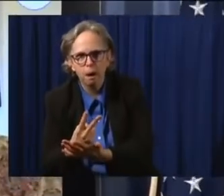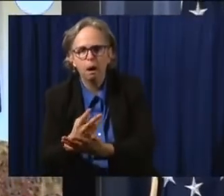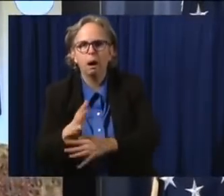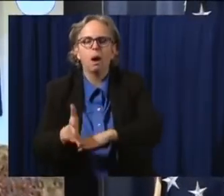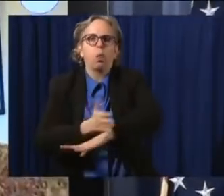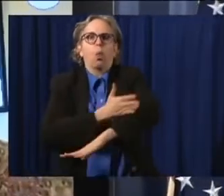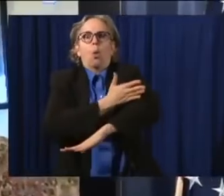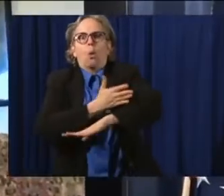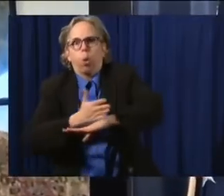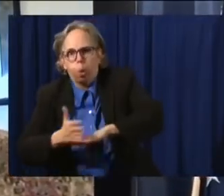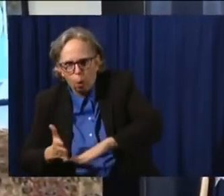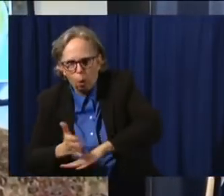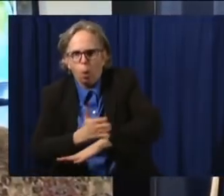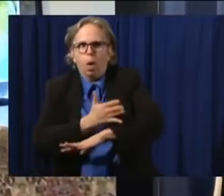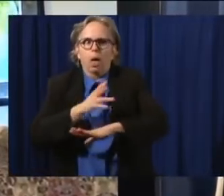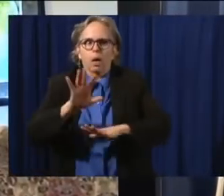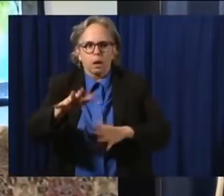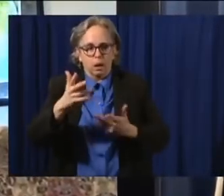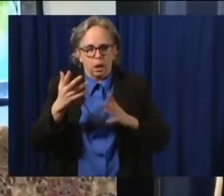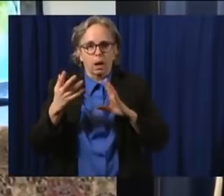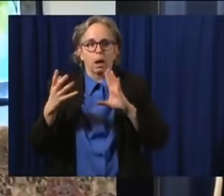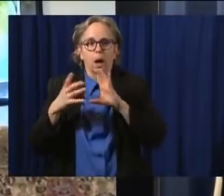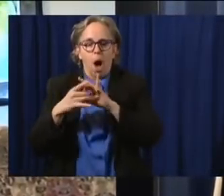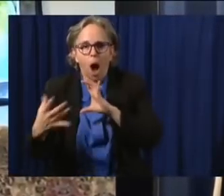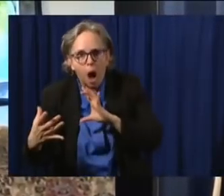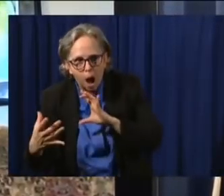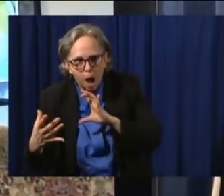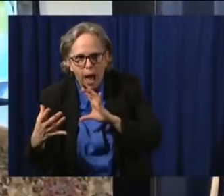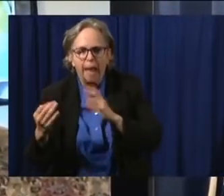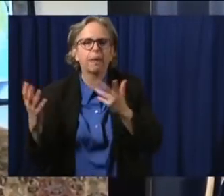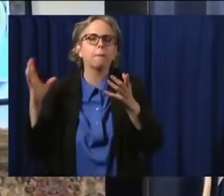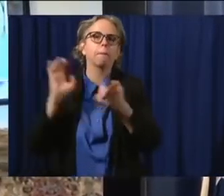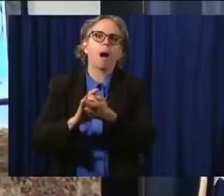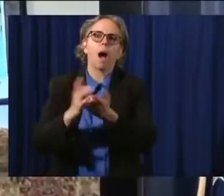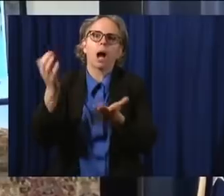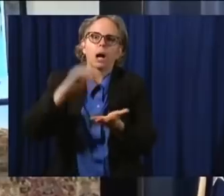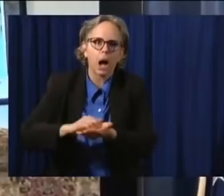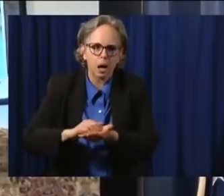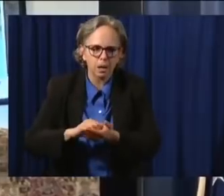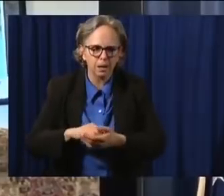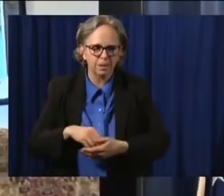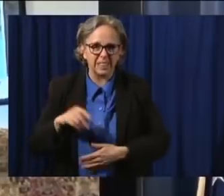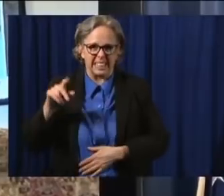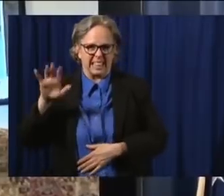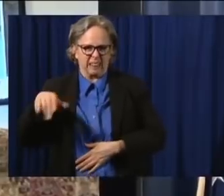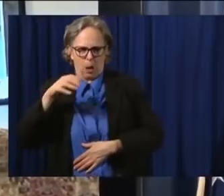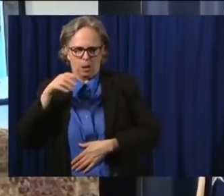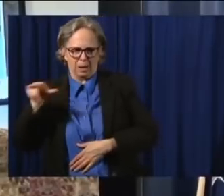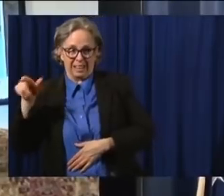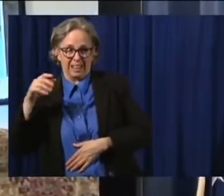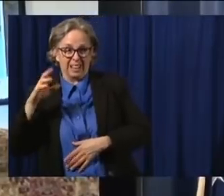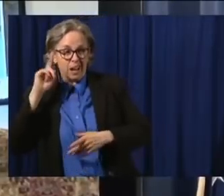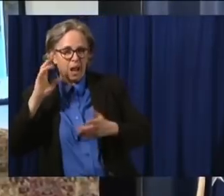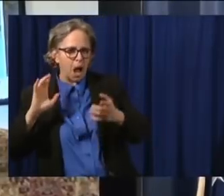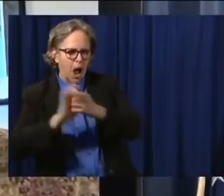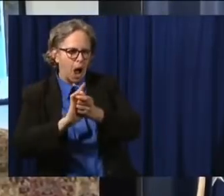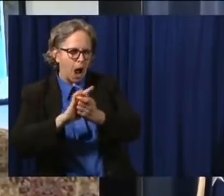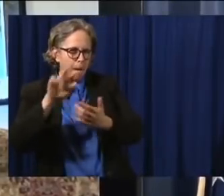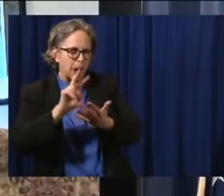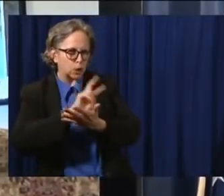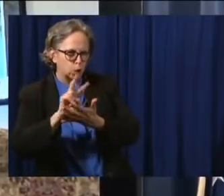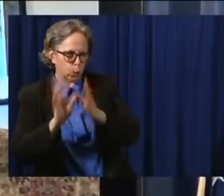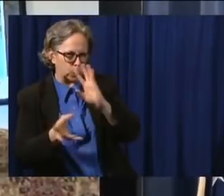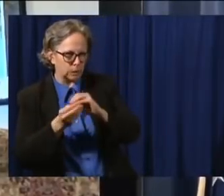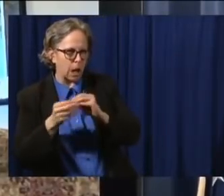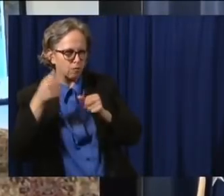I was on those for several days. He was on about 2 weeks, and then he had his third week in the